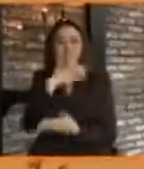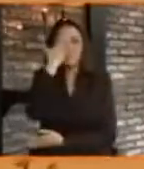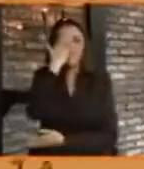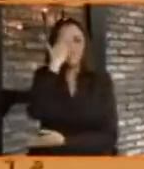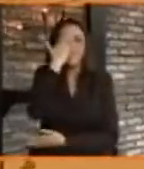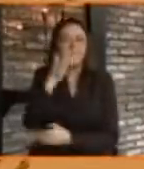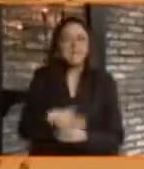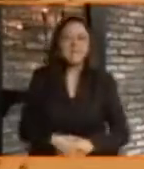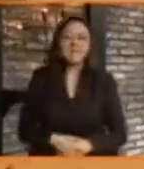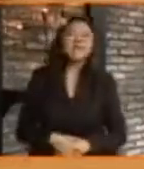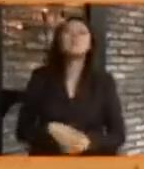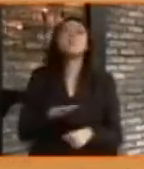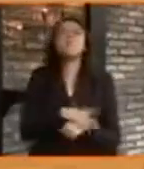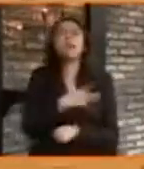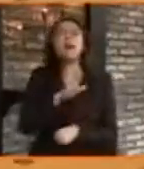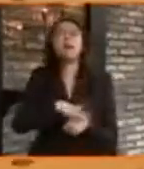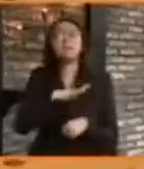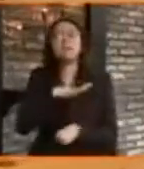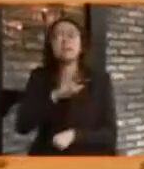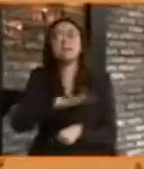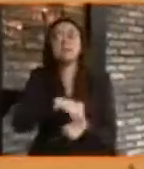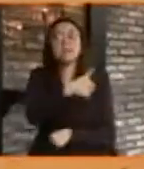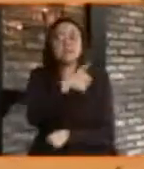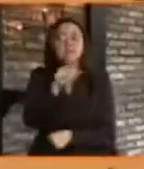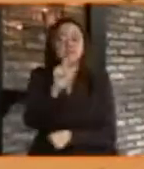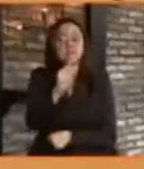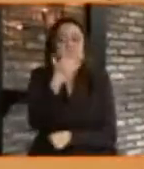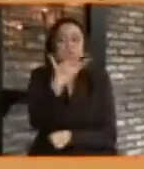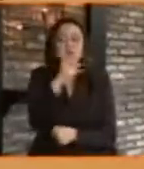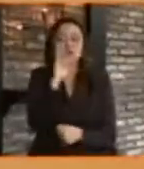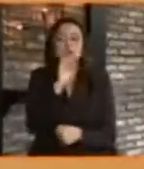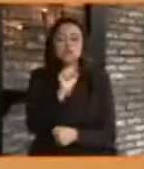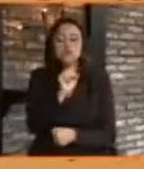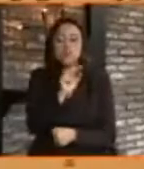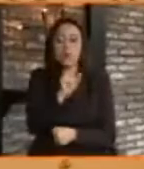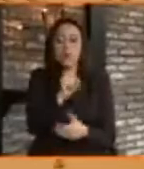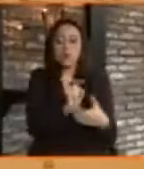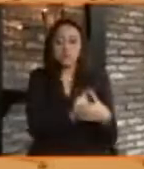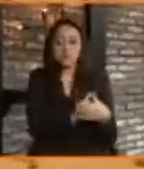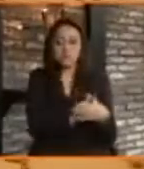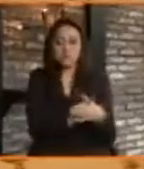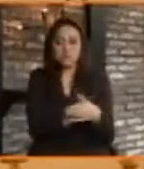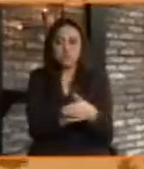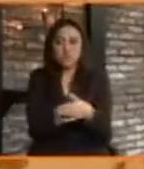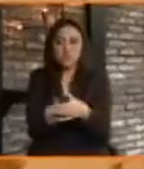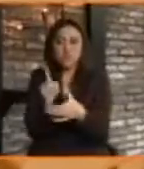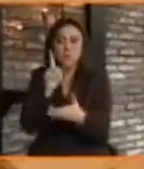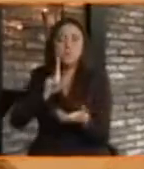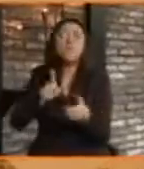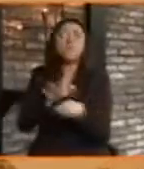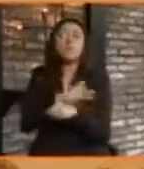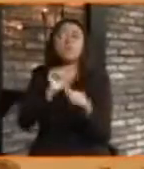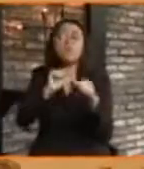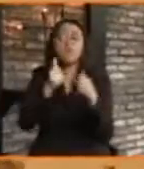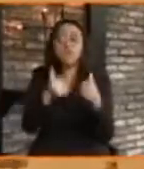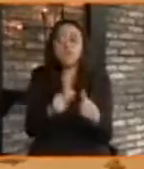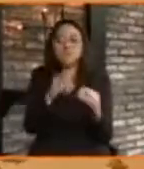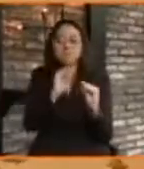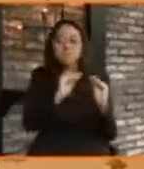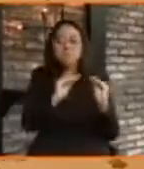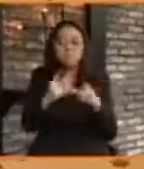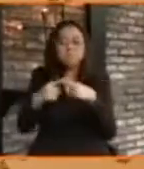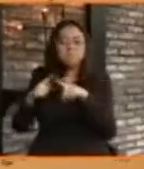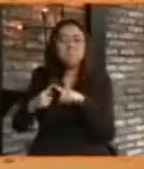these submarines. Each is suspended from the top by these thin wires. And there are specific instructions